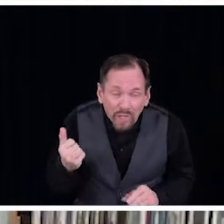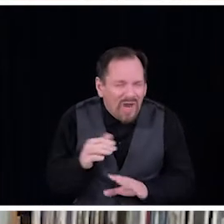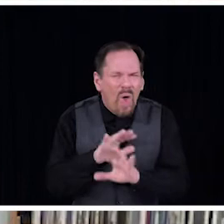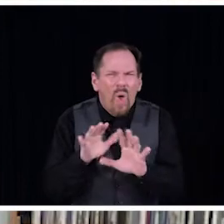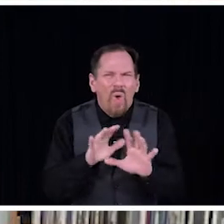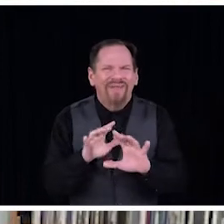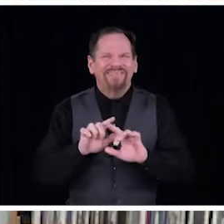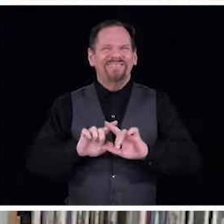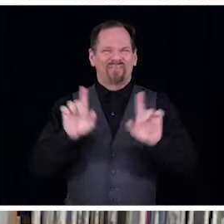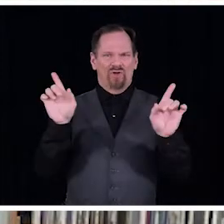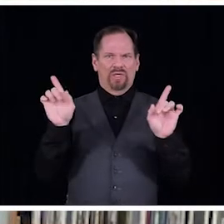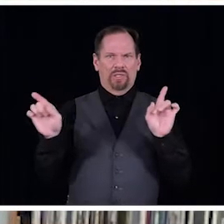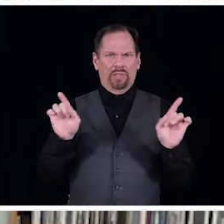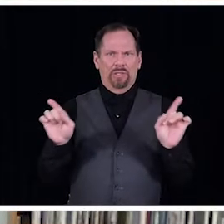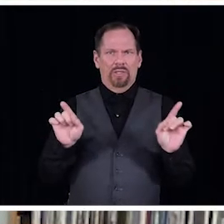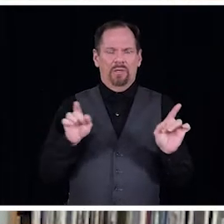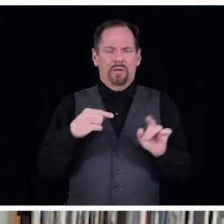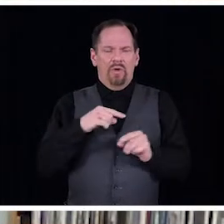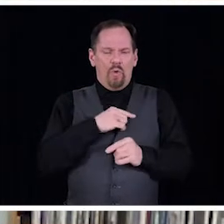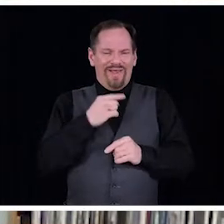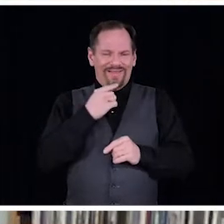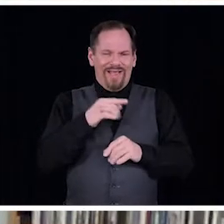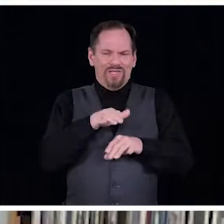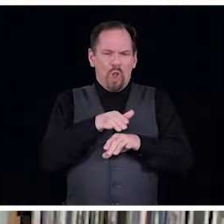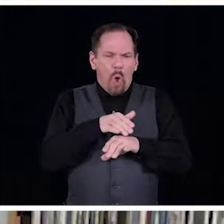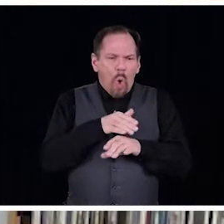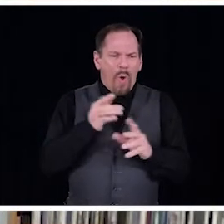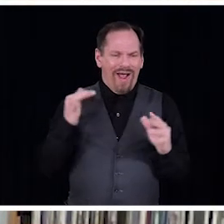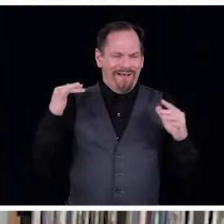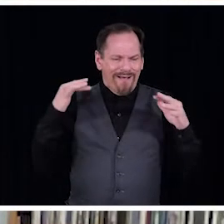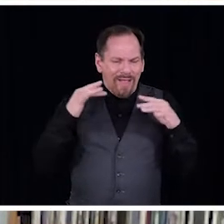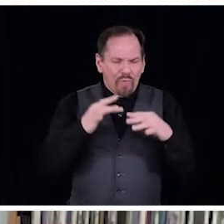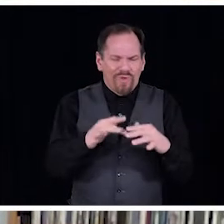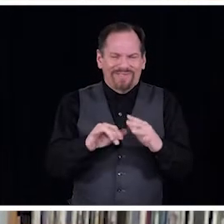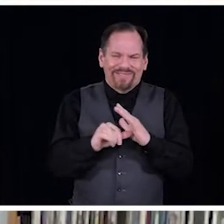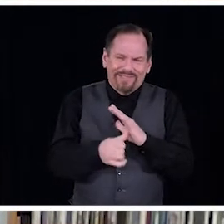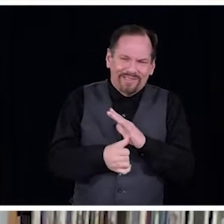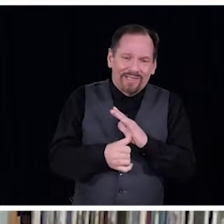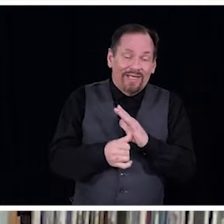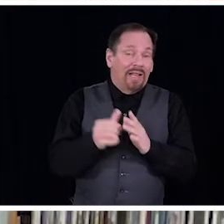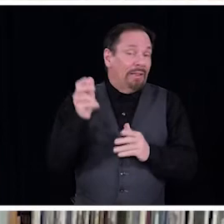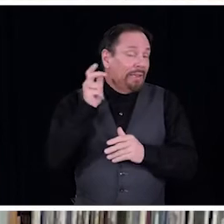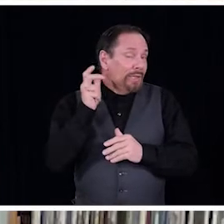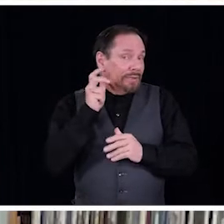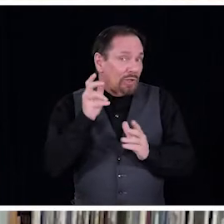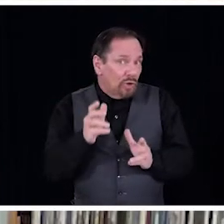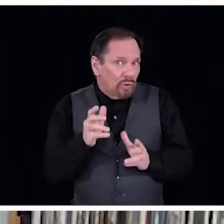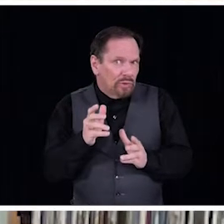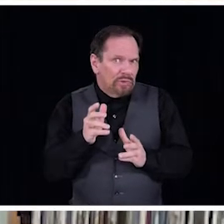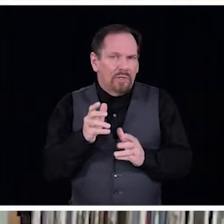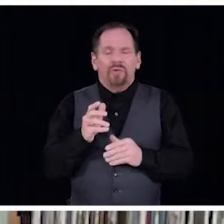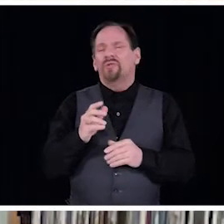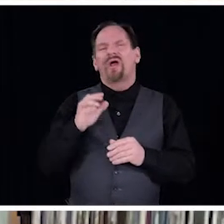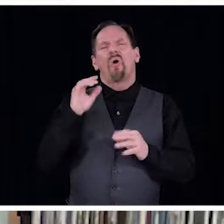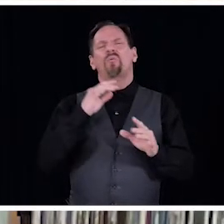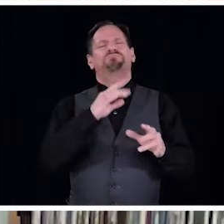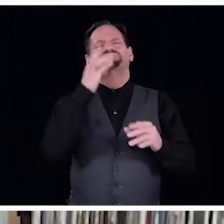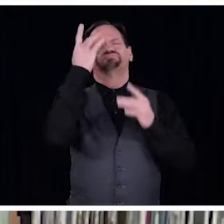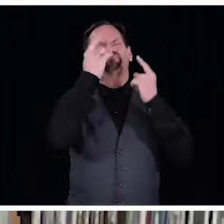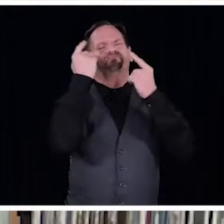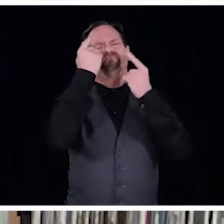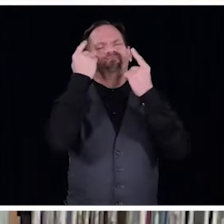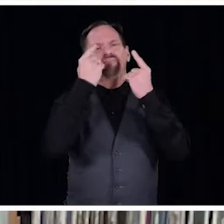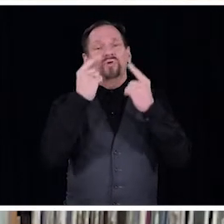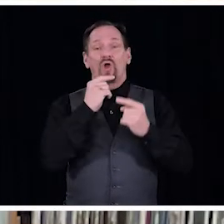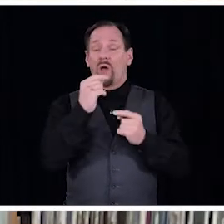of immersion, of slow gathering intensity, listeners to places that are not drawn on conventional maps. We are custodians